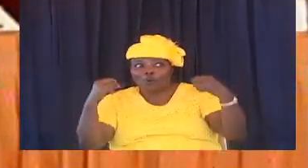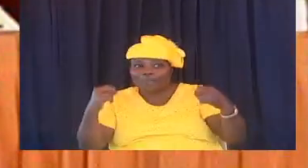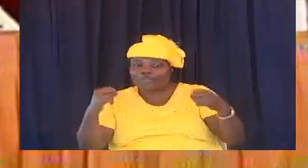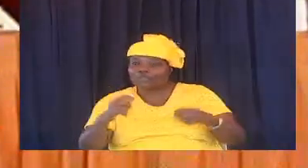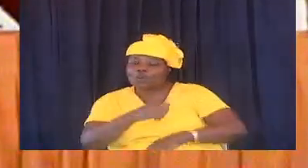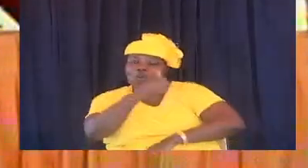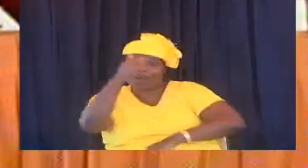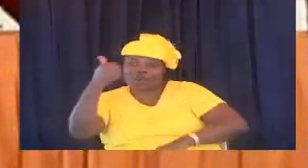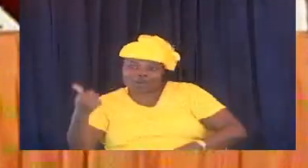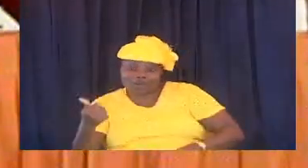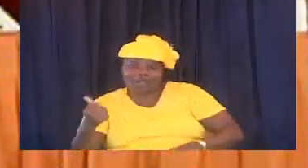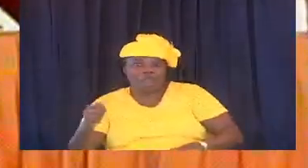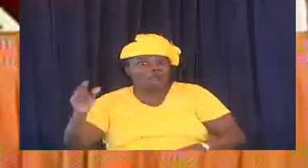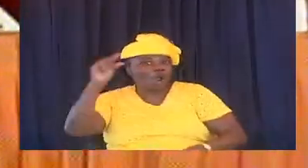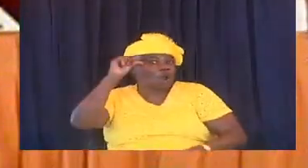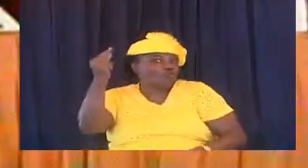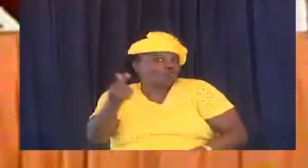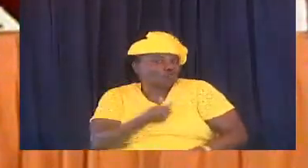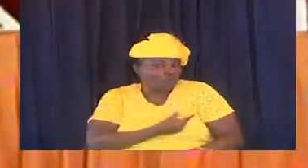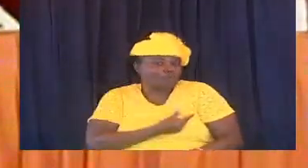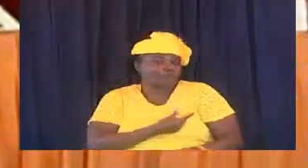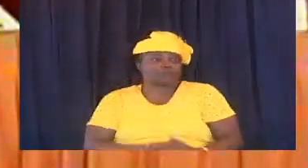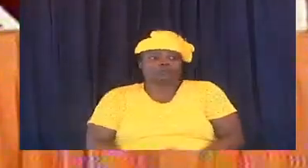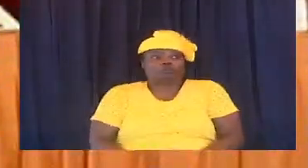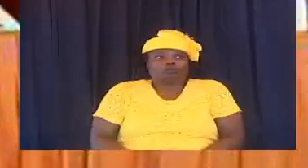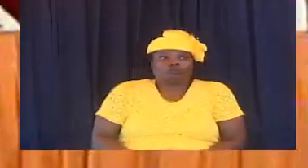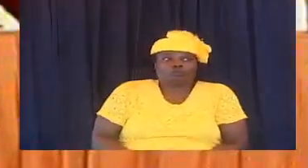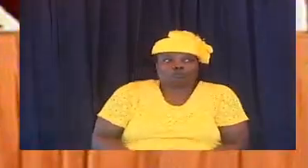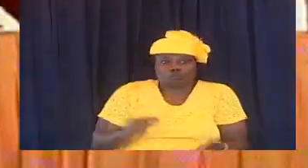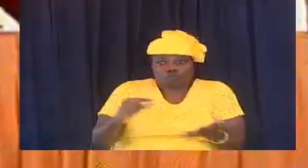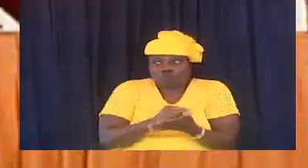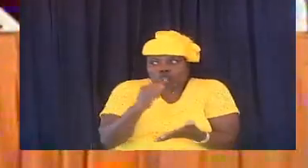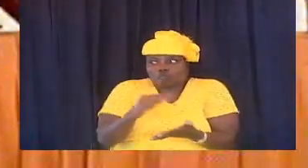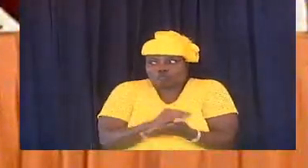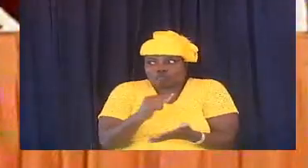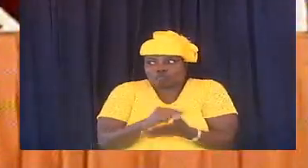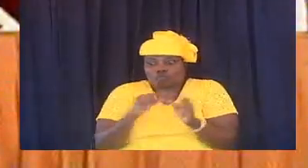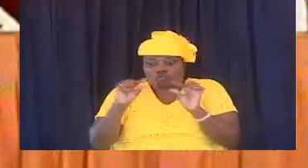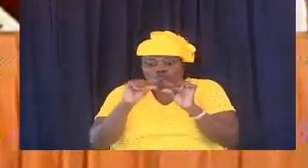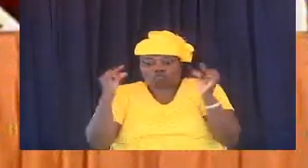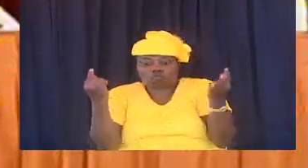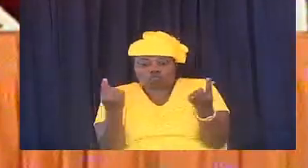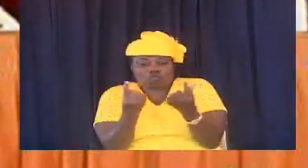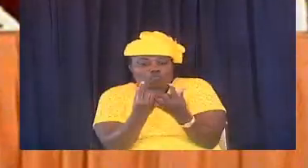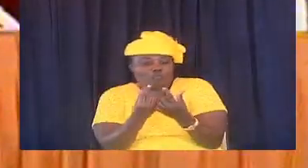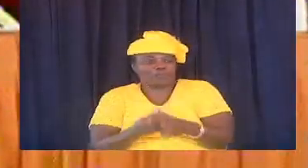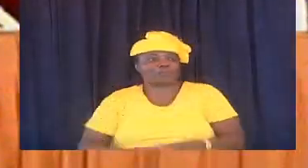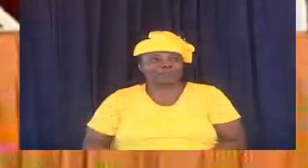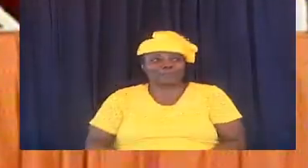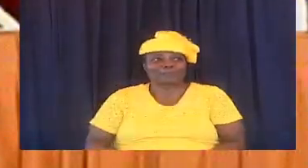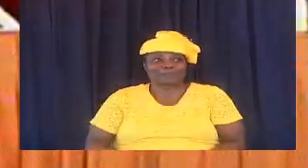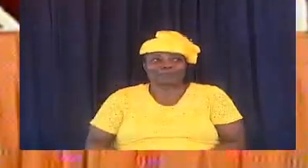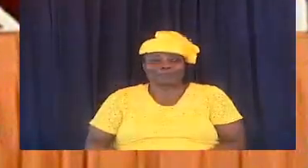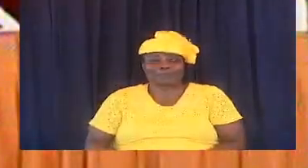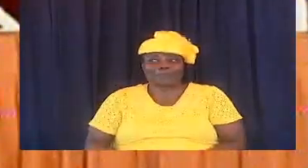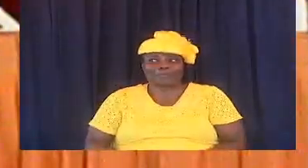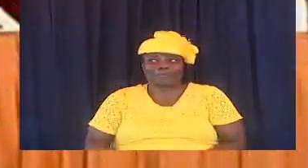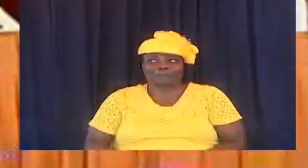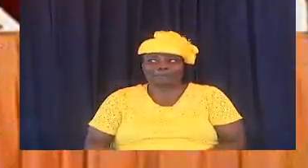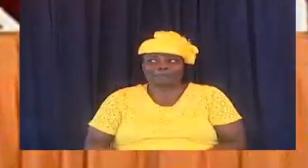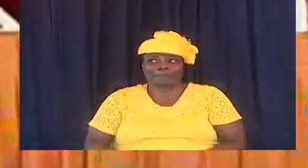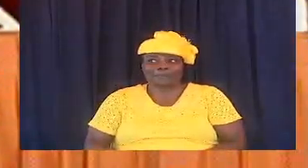Them don't mind. But we're going to have Missions Convention. And if we do it under